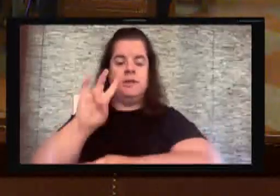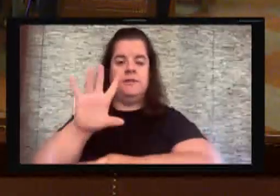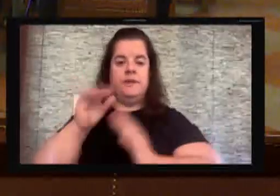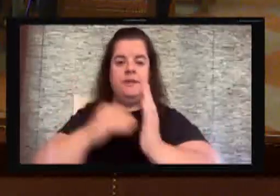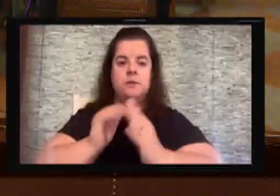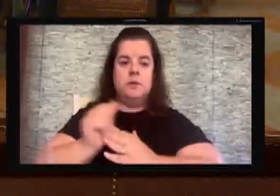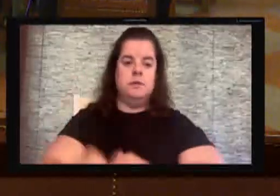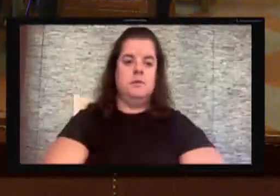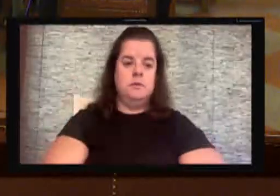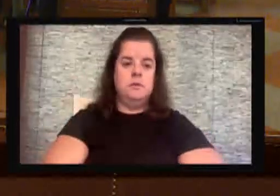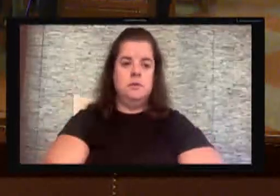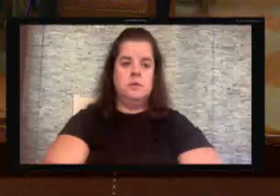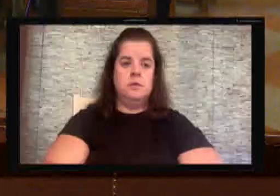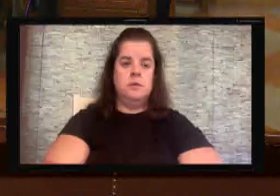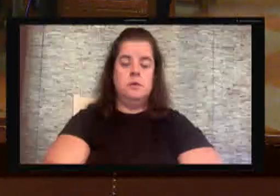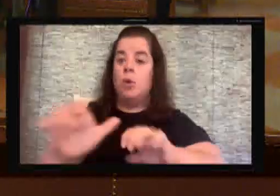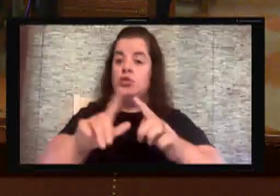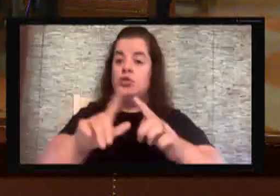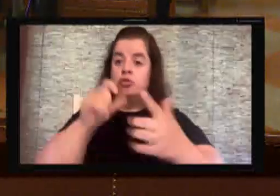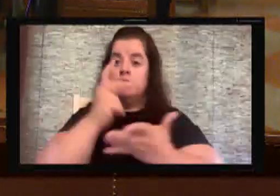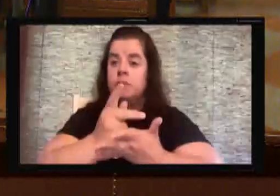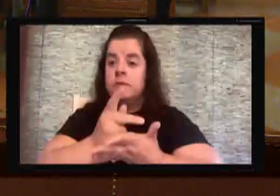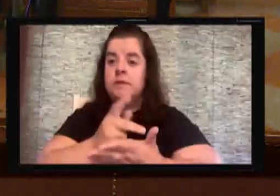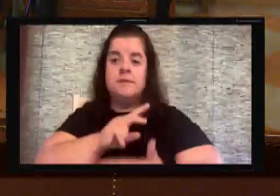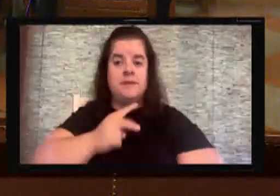Motion to approve. Second. Discussion?